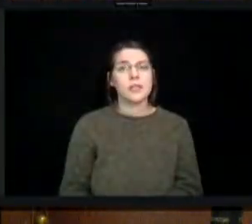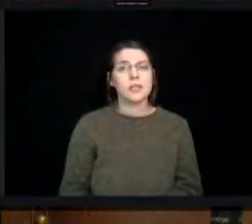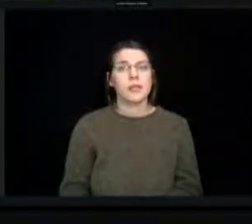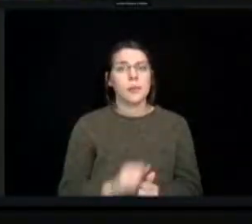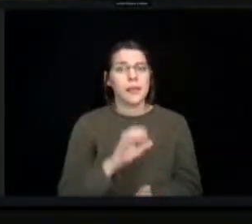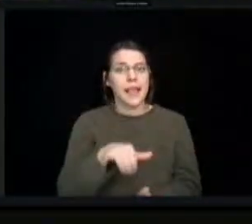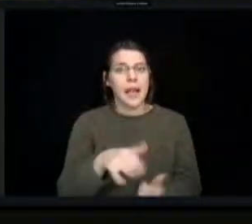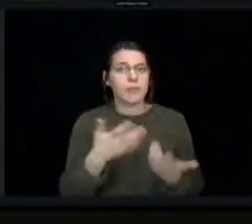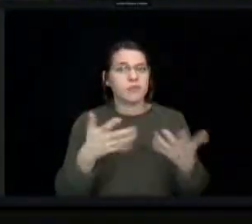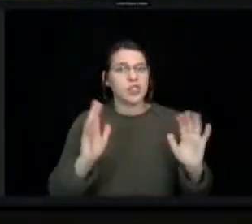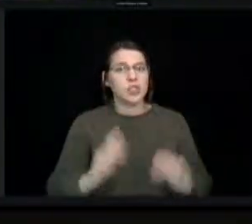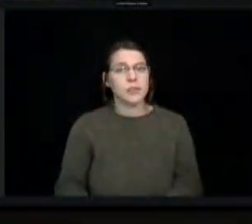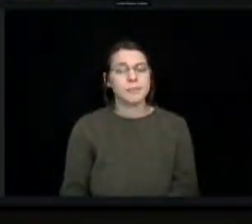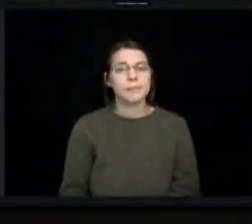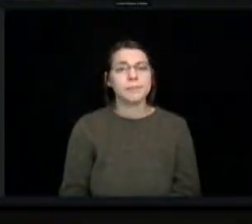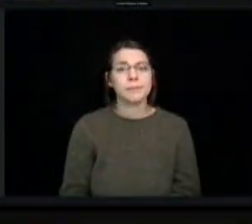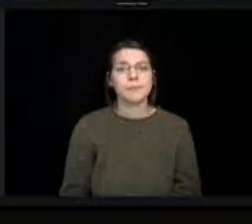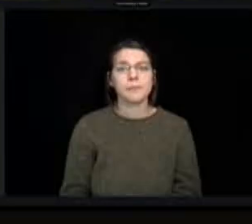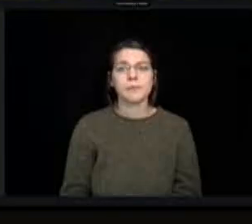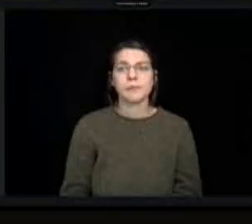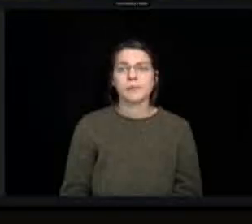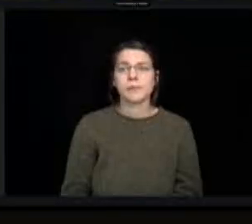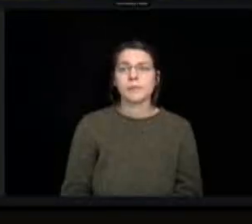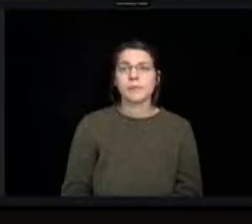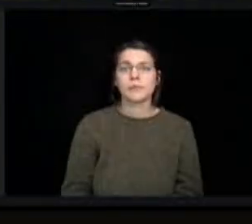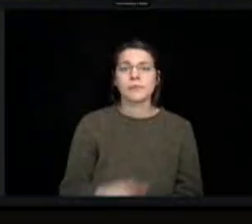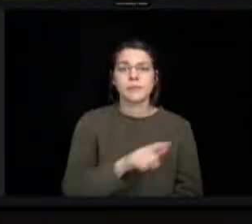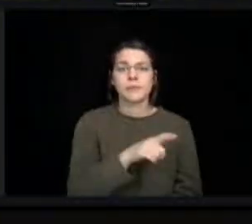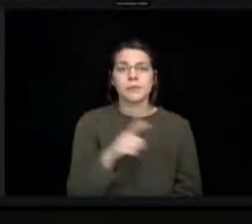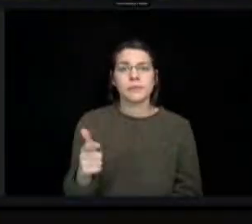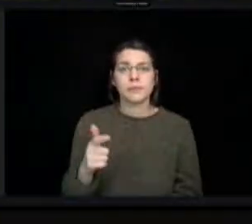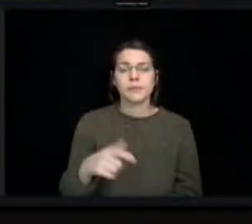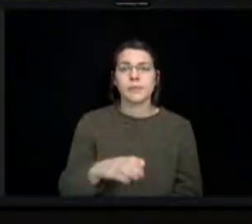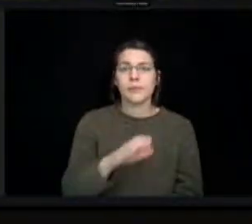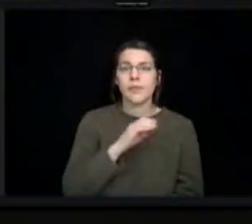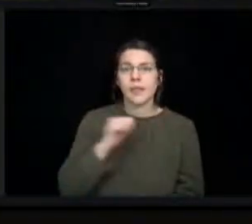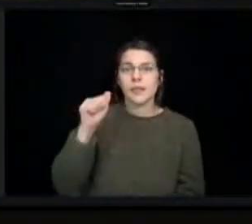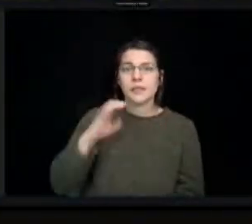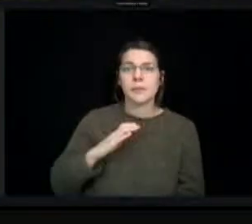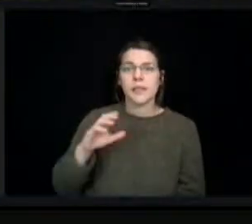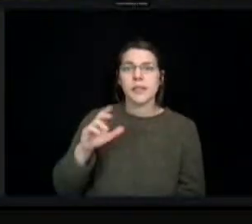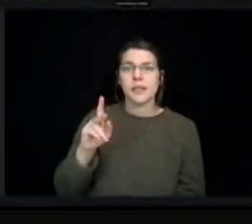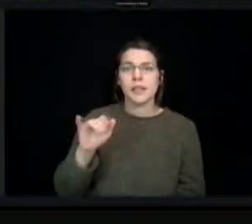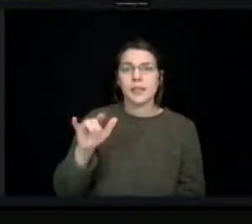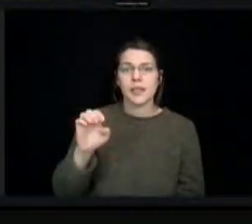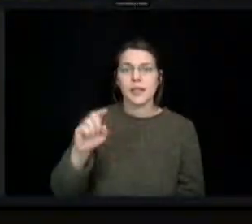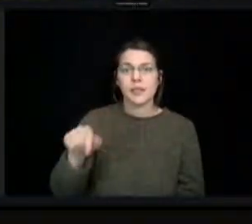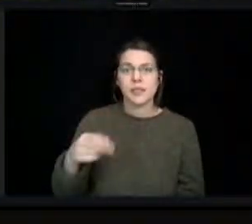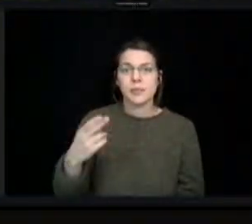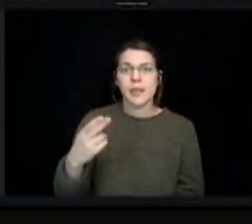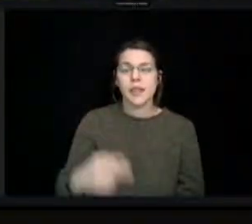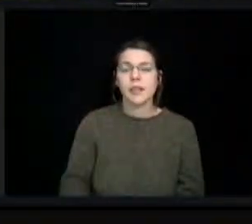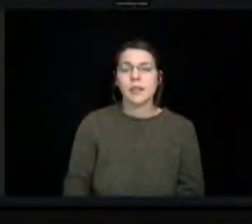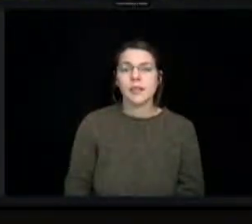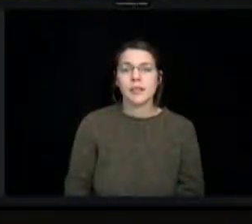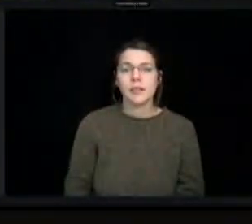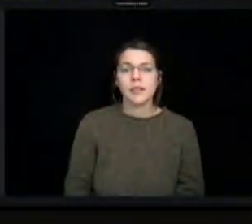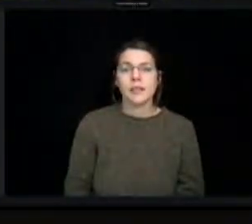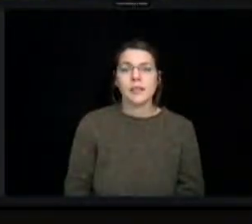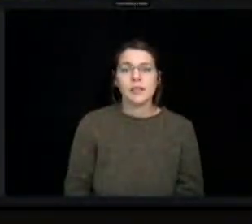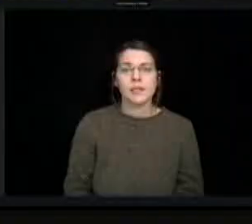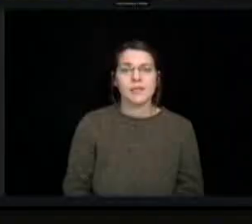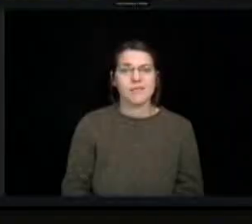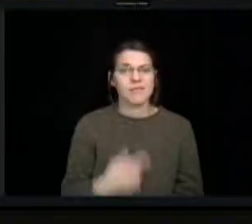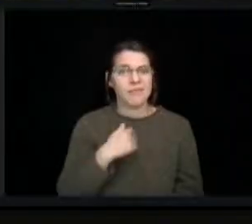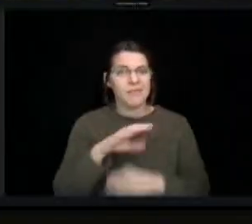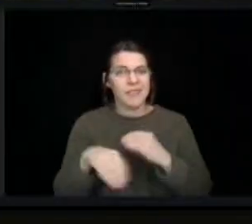President. Thank you. Councilwoman Smith. Thank you, and I'm just going to pick up on that. Sure. First of all, I do thank you for being here, and it is a very